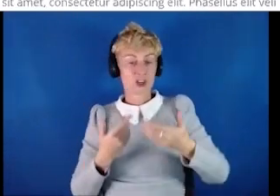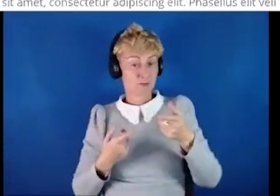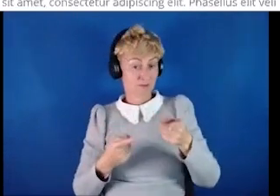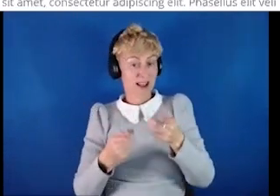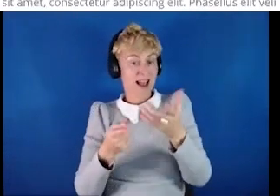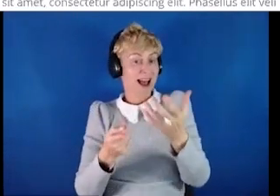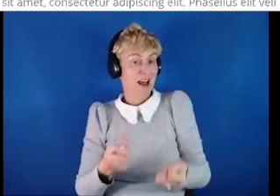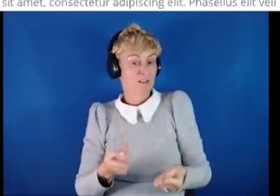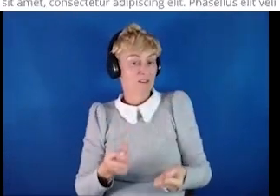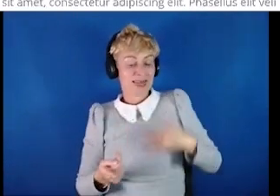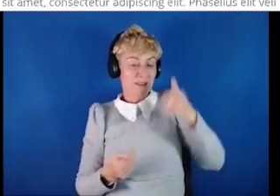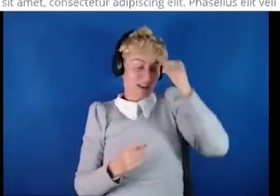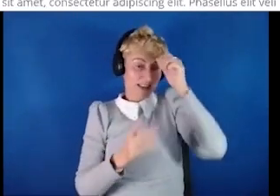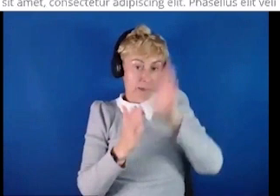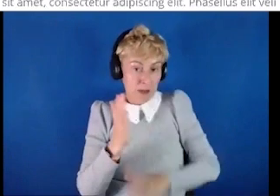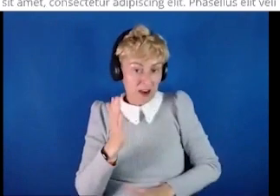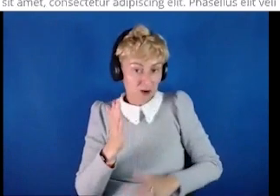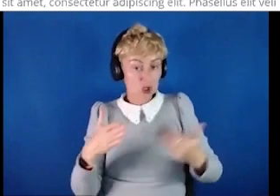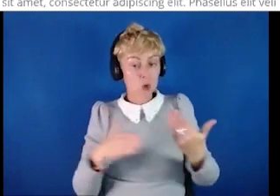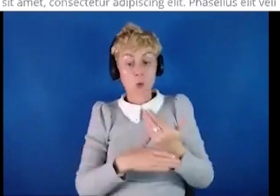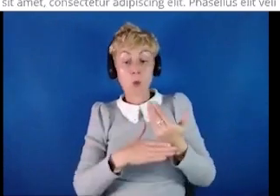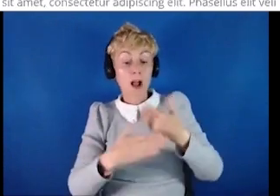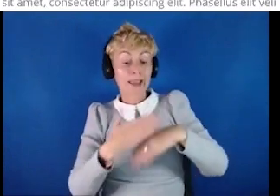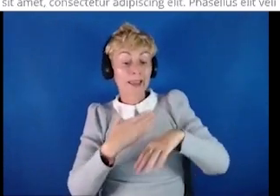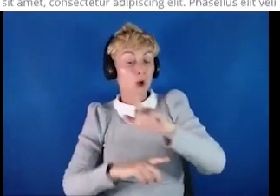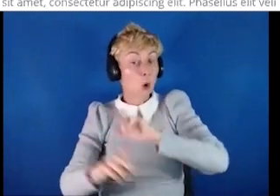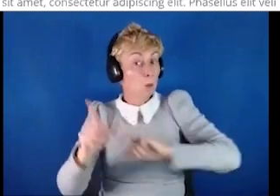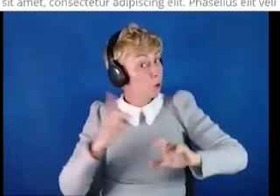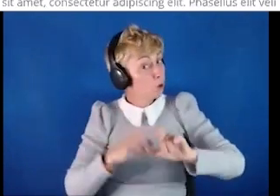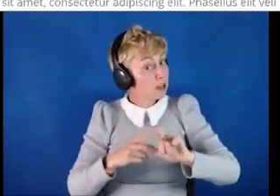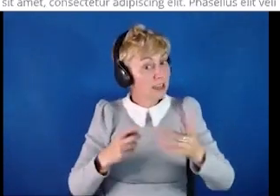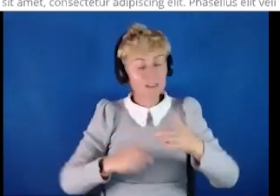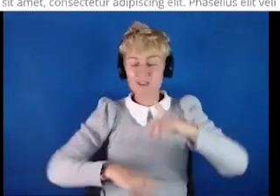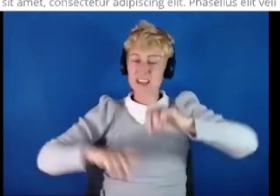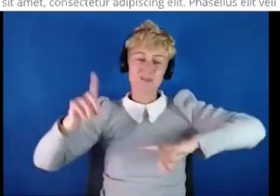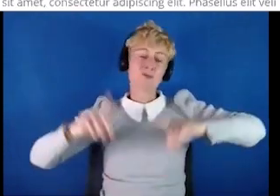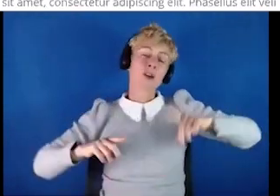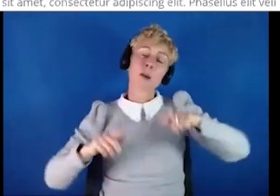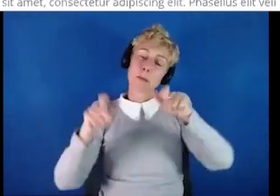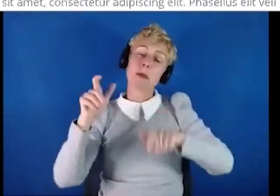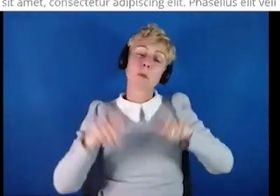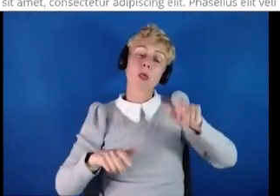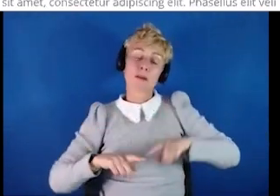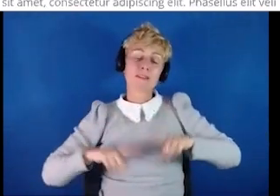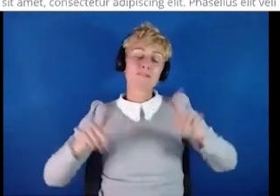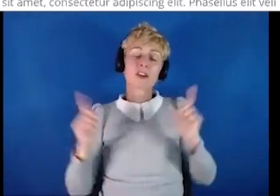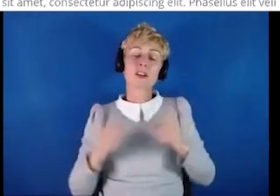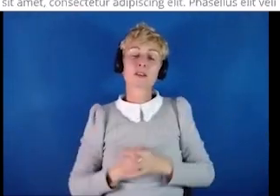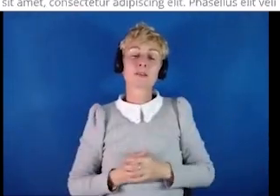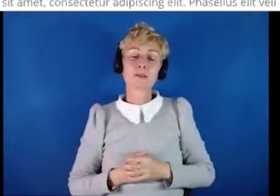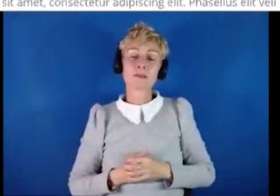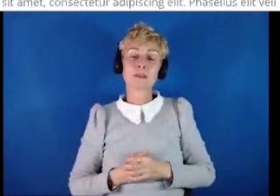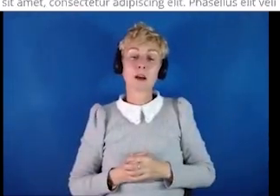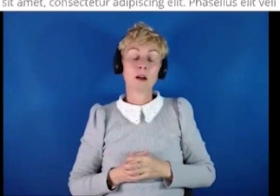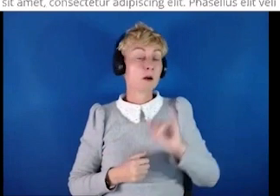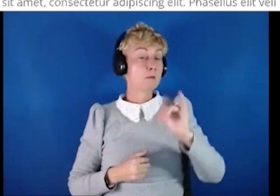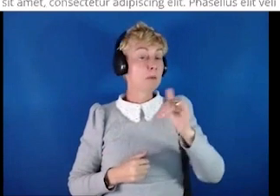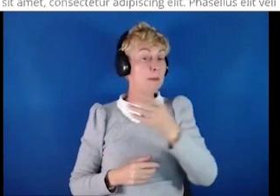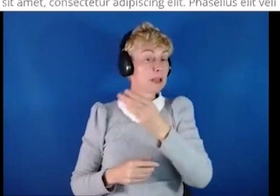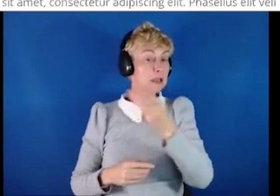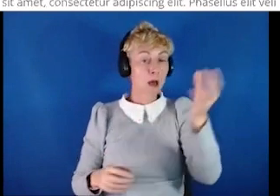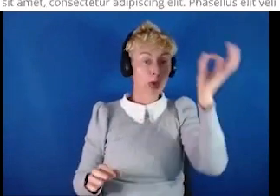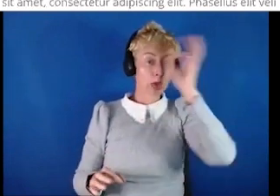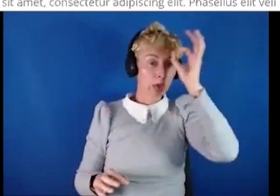with community organizations, really people from different walks of life, people who had no exposure, no experience in